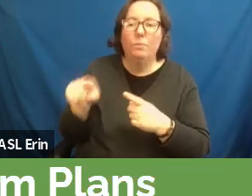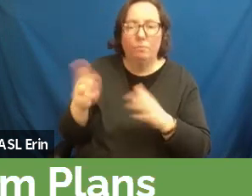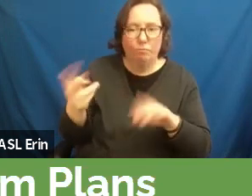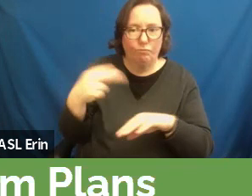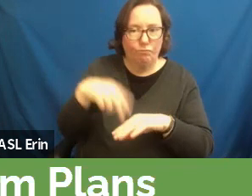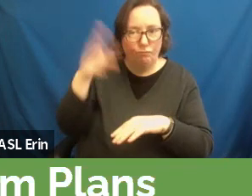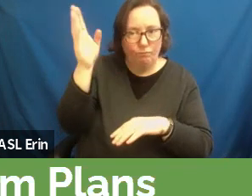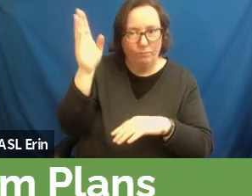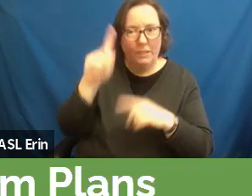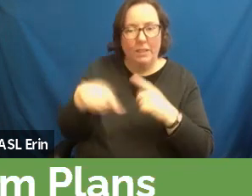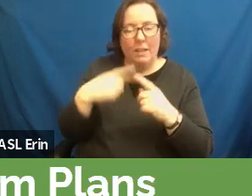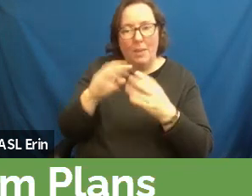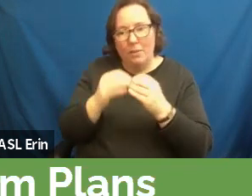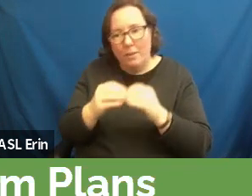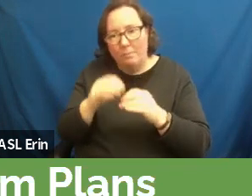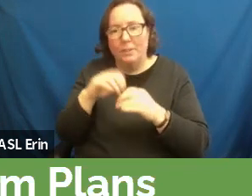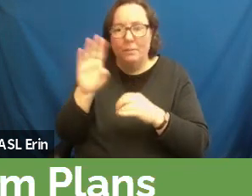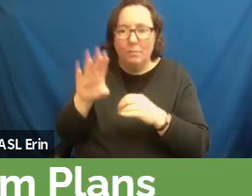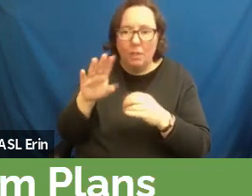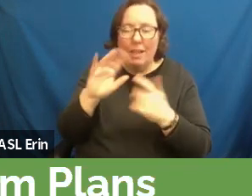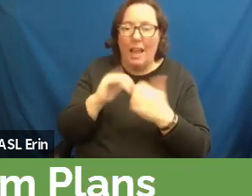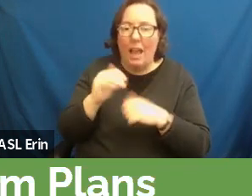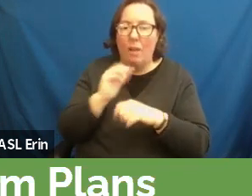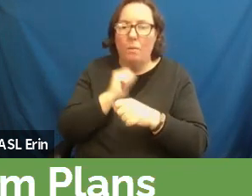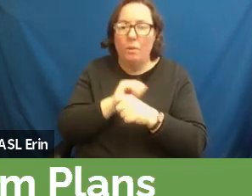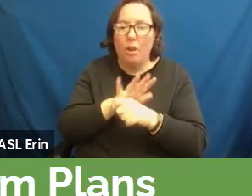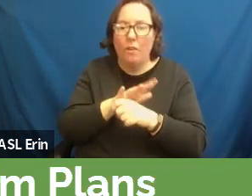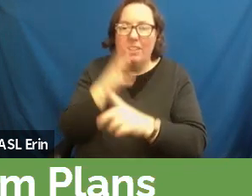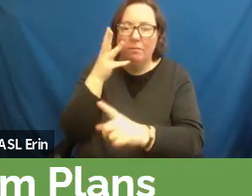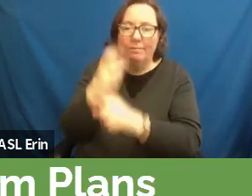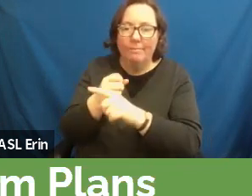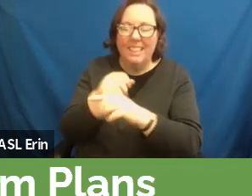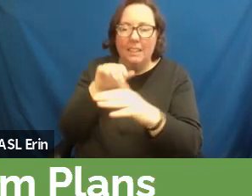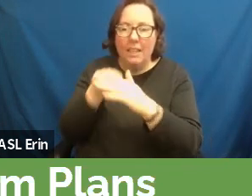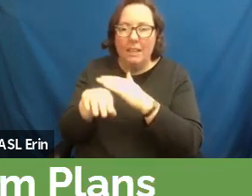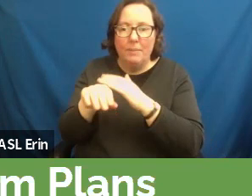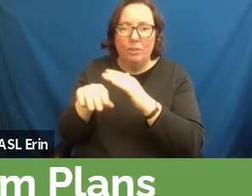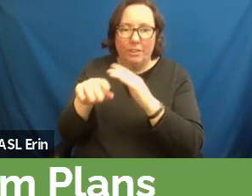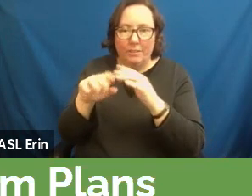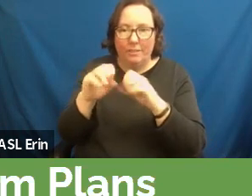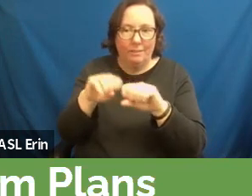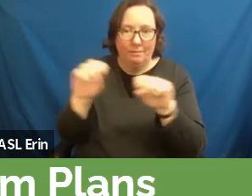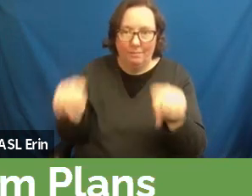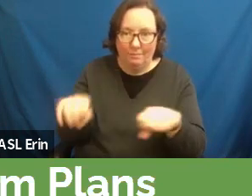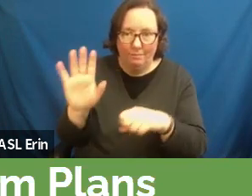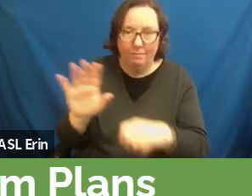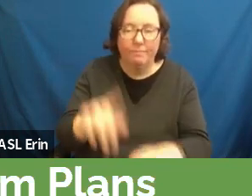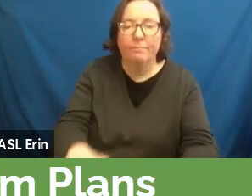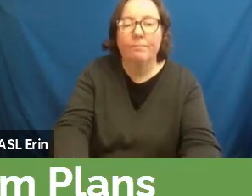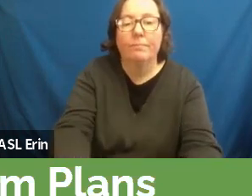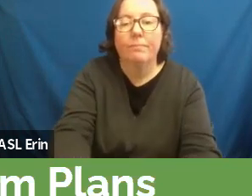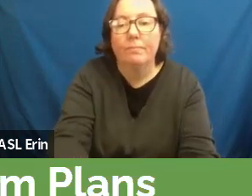demographics in Boston and how the pandemic has impacted the admission structure. Next slide, please.